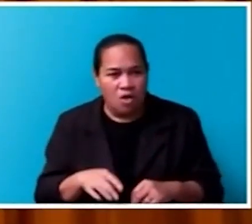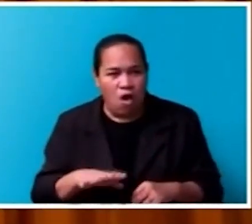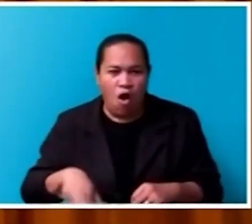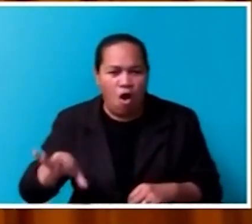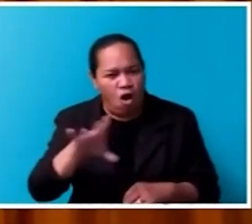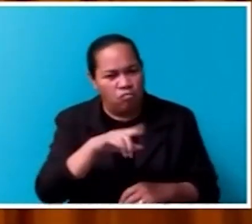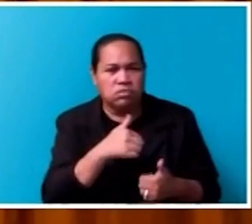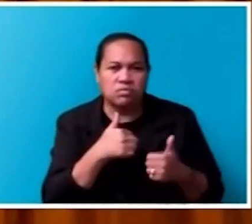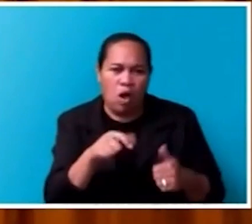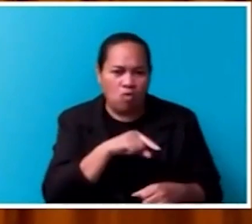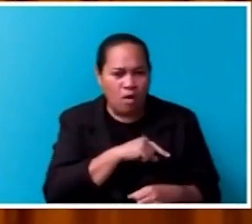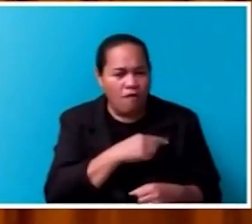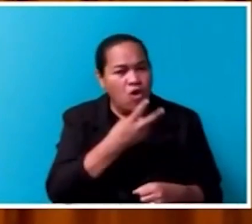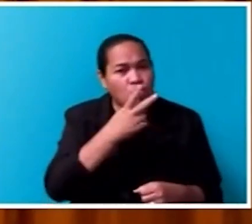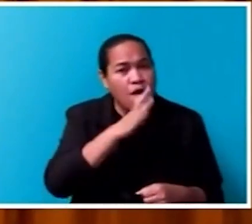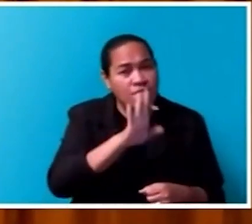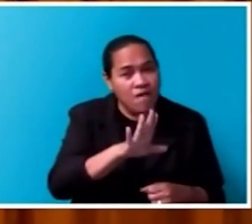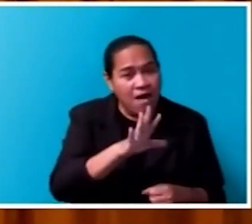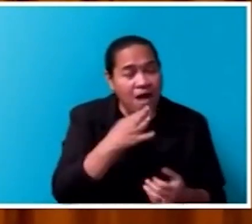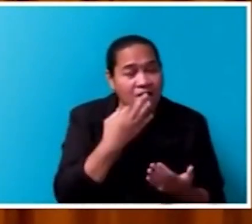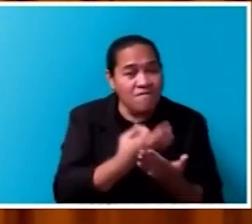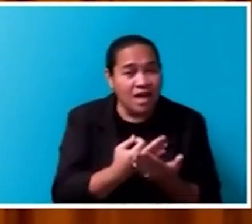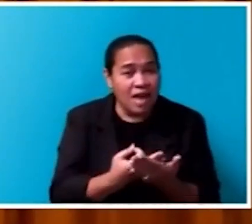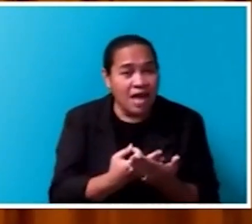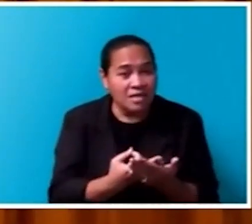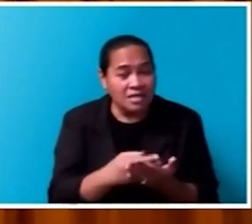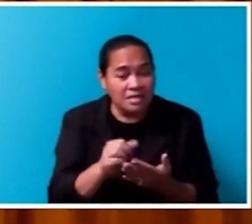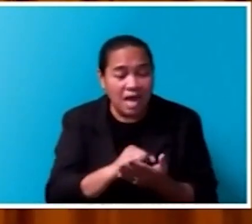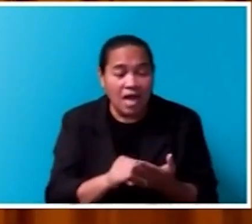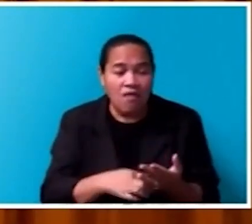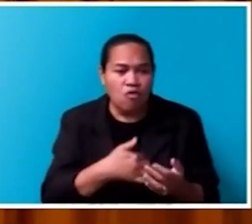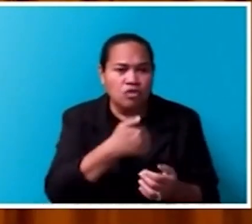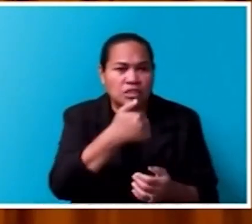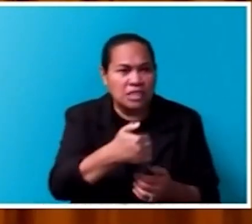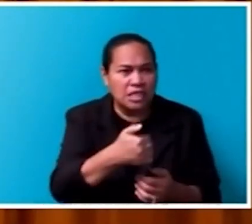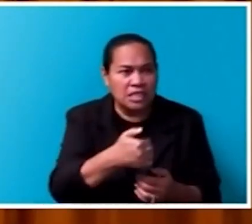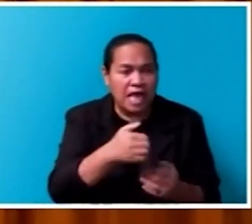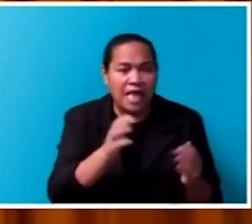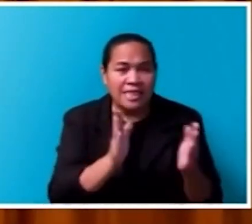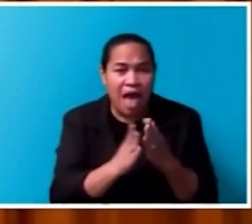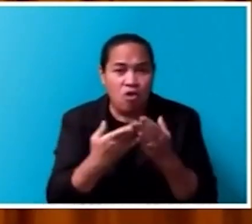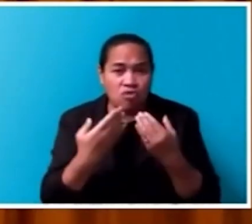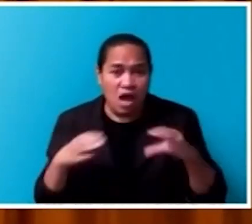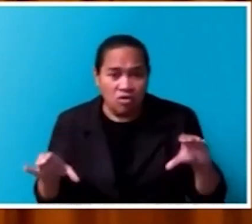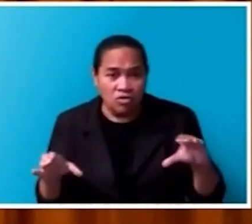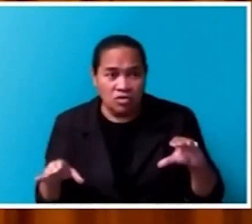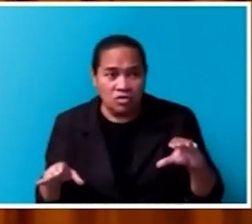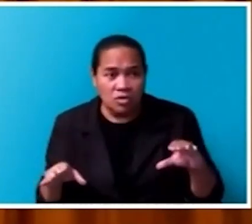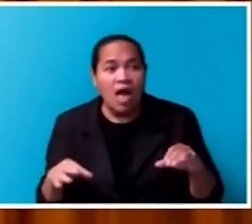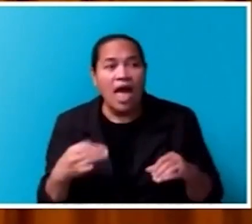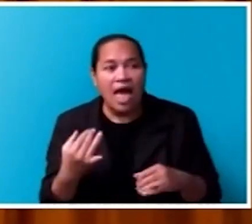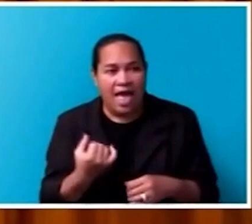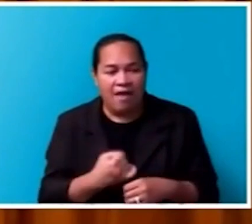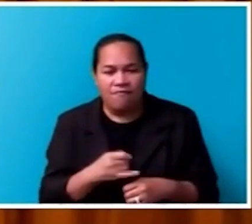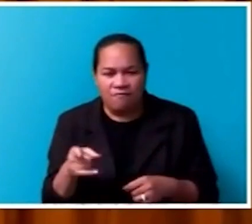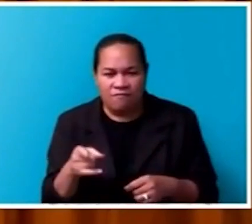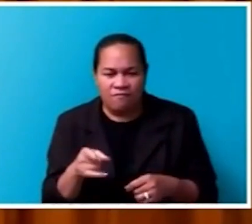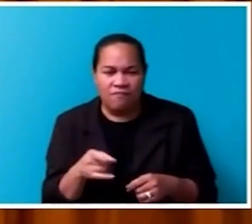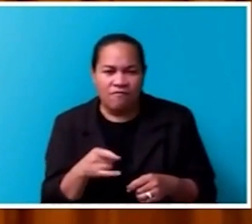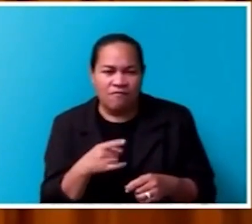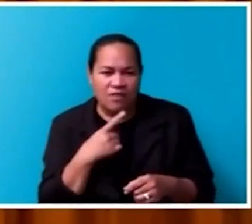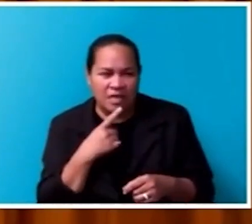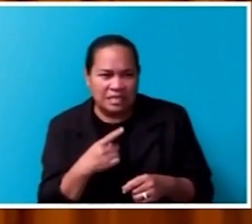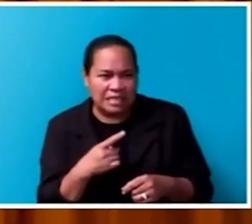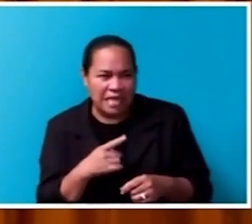qualified. 25 financial statements for 6 municipal councils were issued with disclaimer of